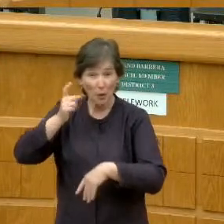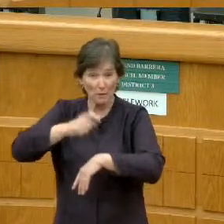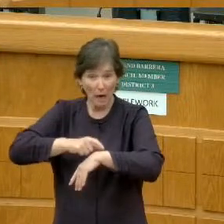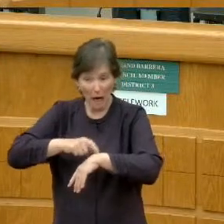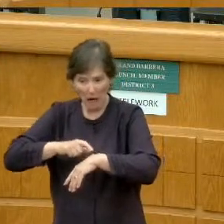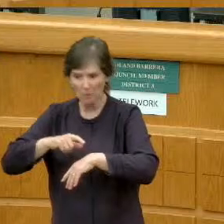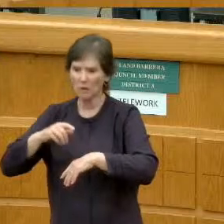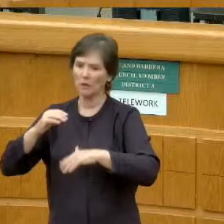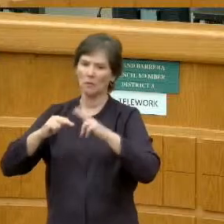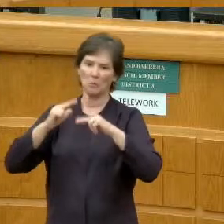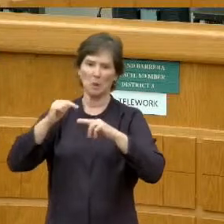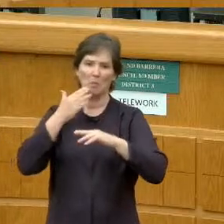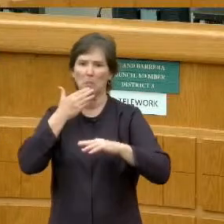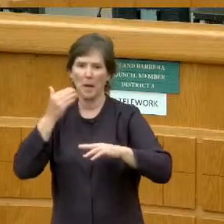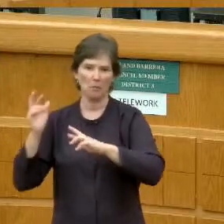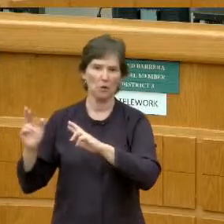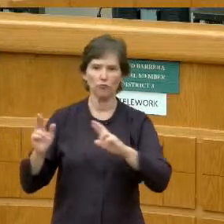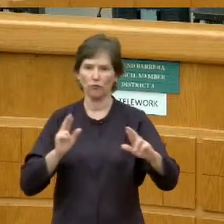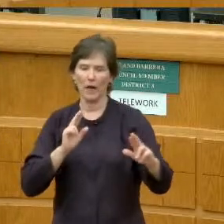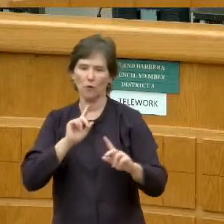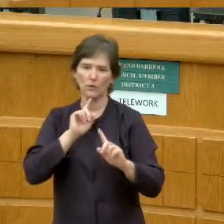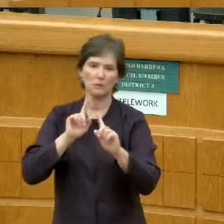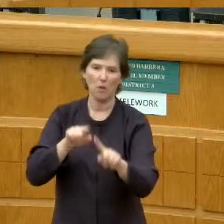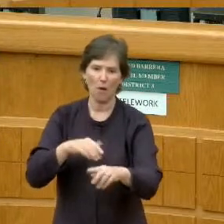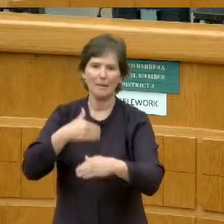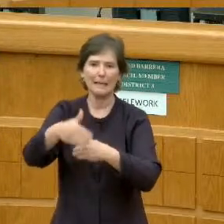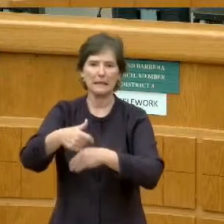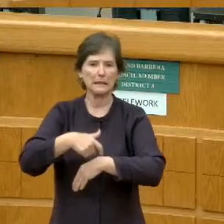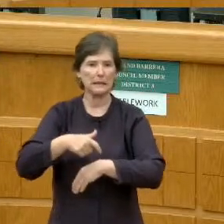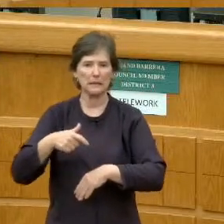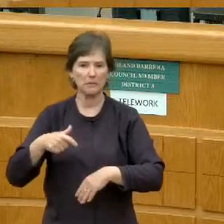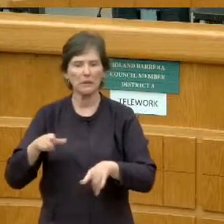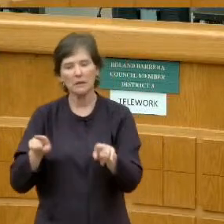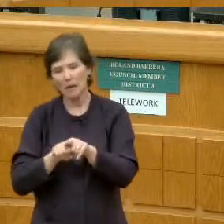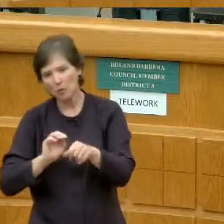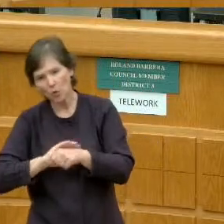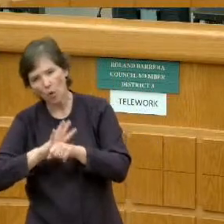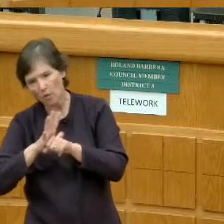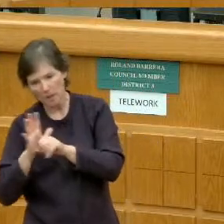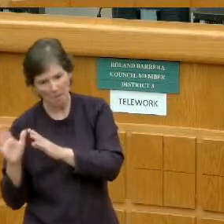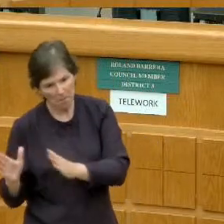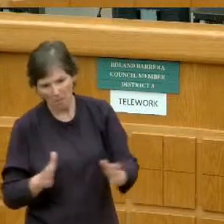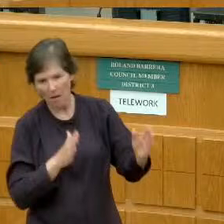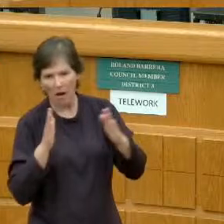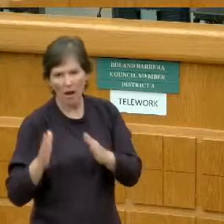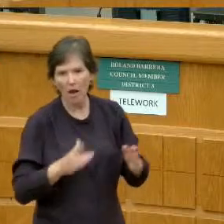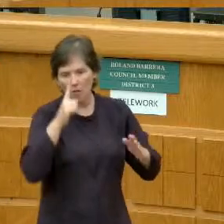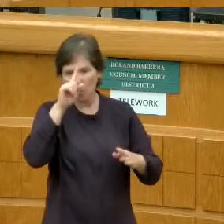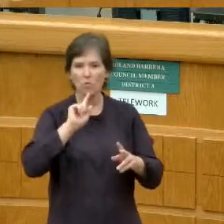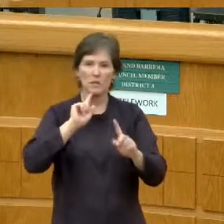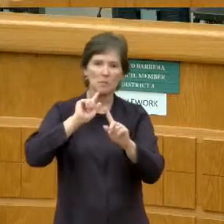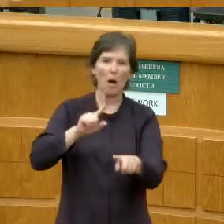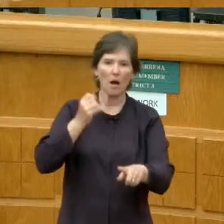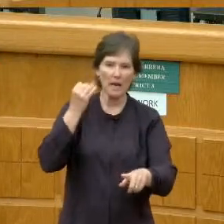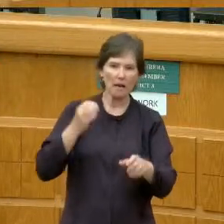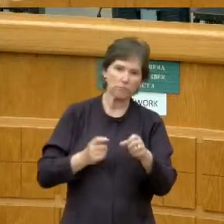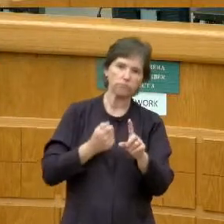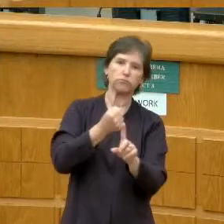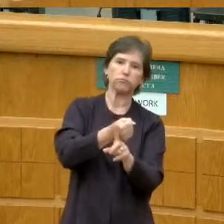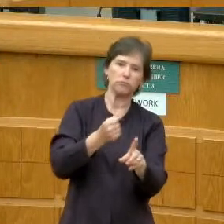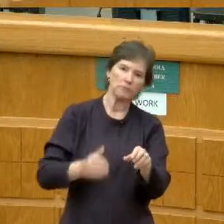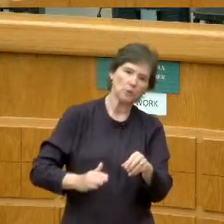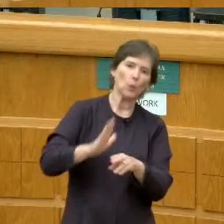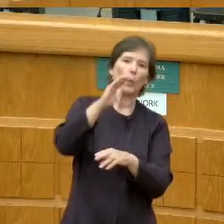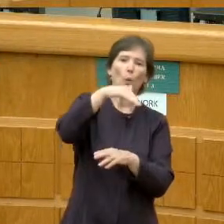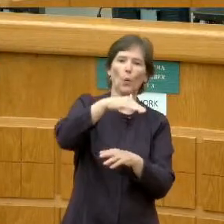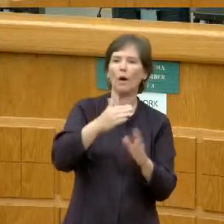build strong. And he thinks the COVID clinic is an example of building strong. So I'm excited about it. Again, it's only going to be